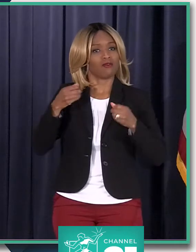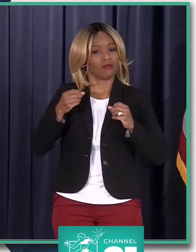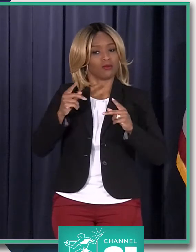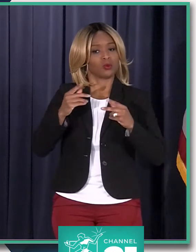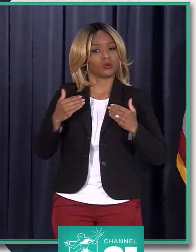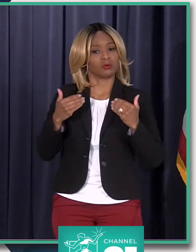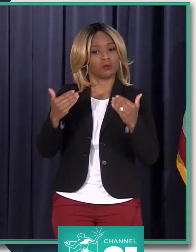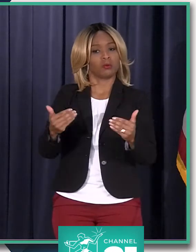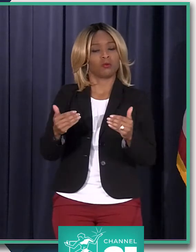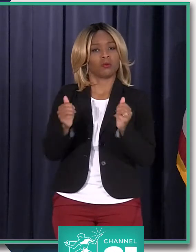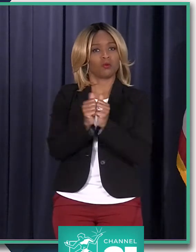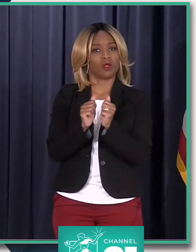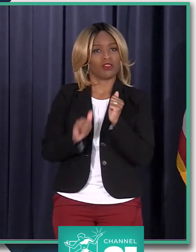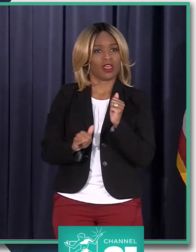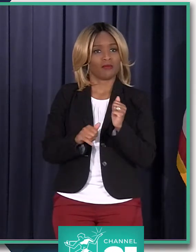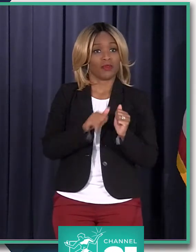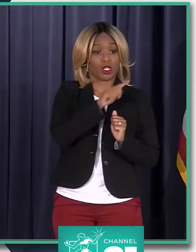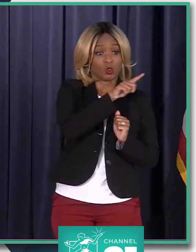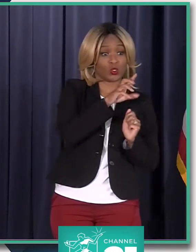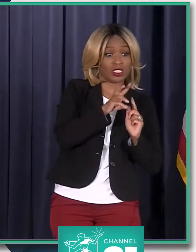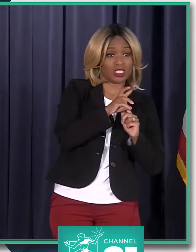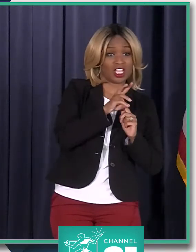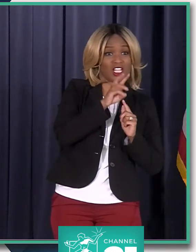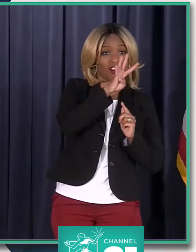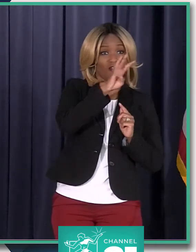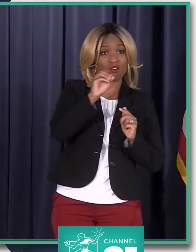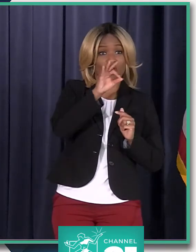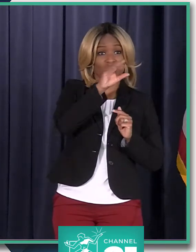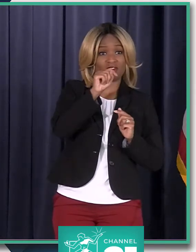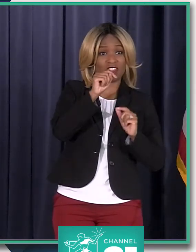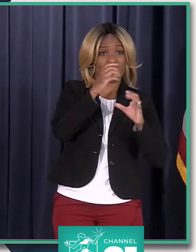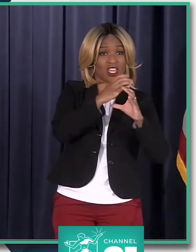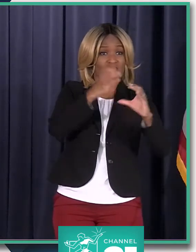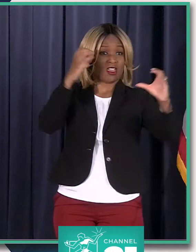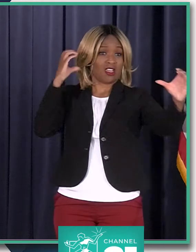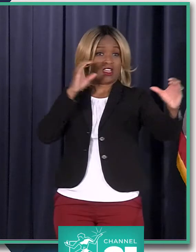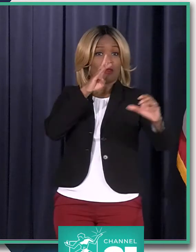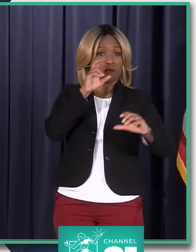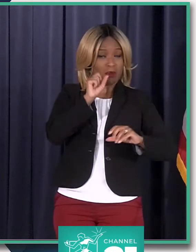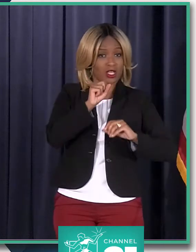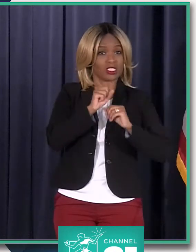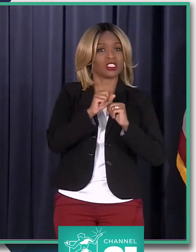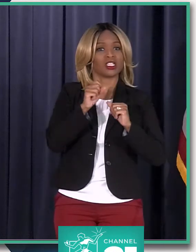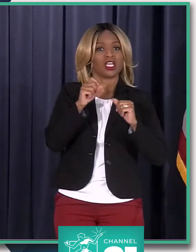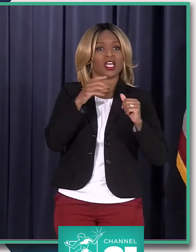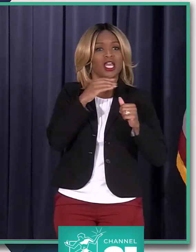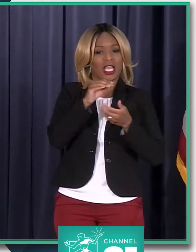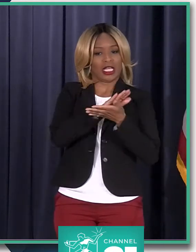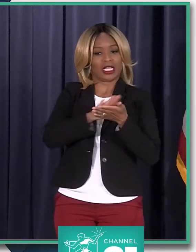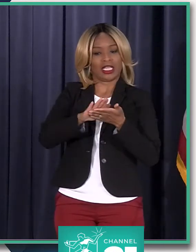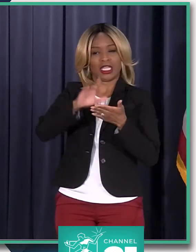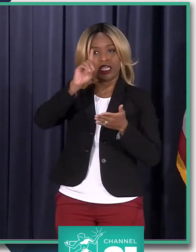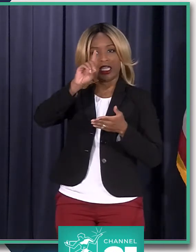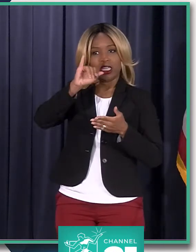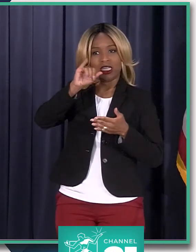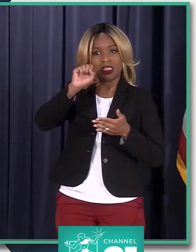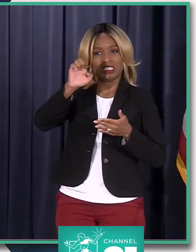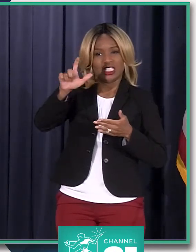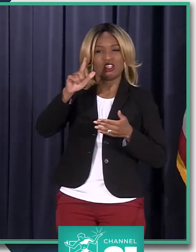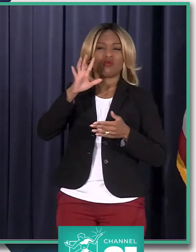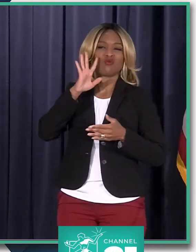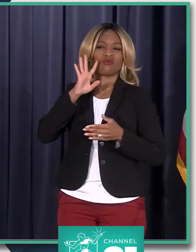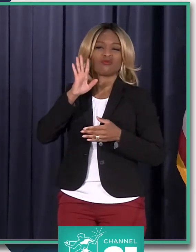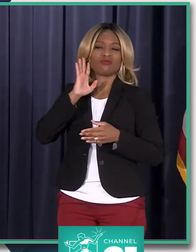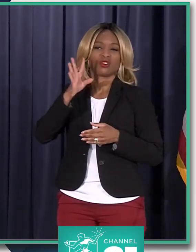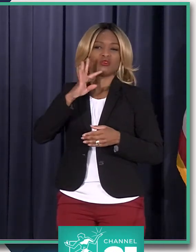realm. 26 of the buses are 40-foot buses that are currently brought on board, and they're clean diesel. And I'll talk a little bit about the green